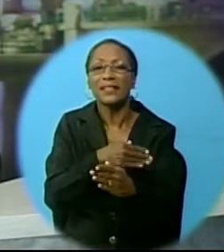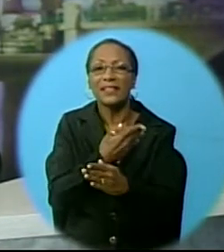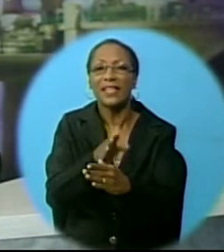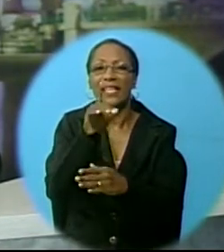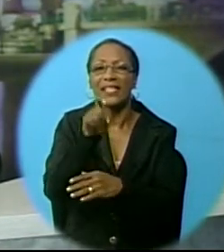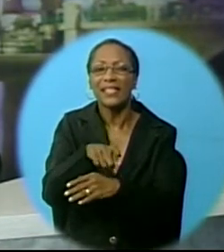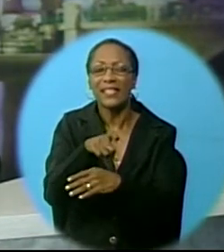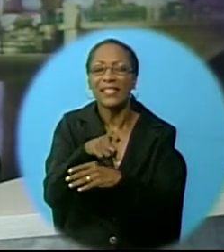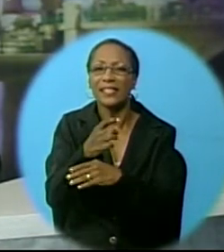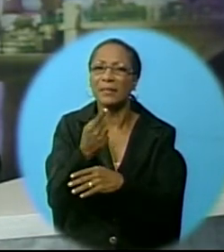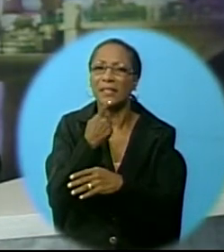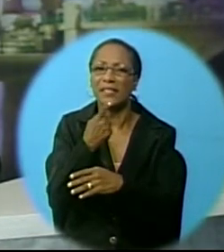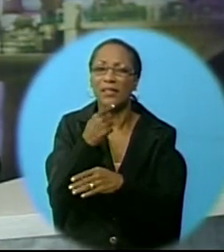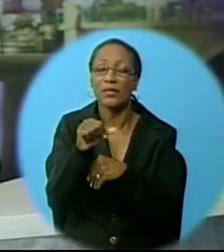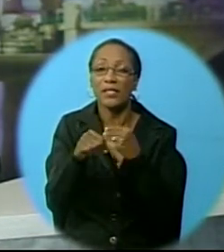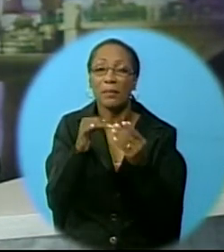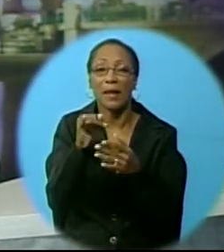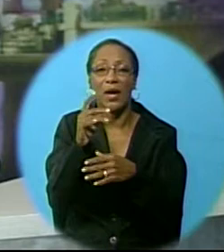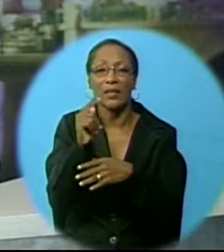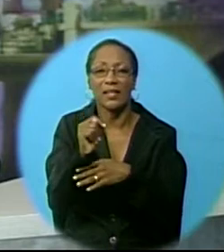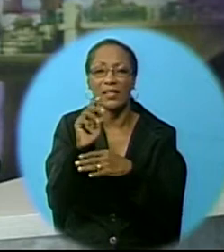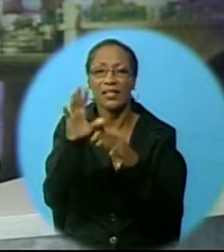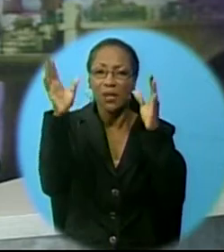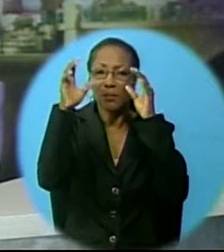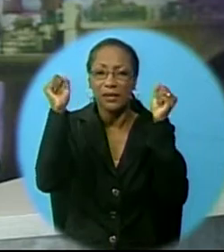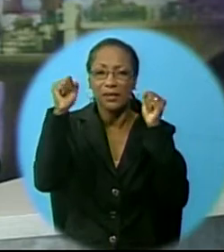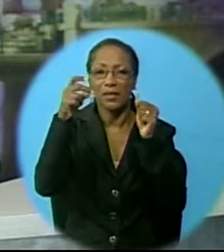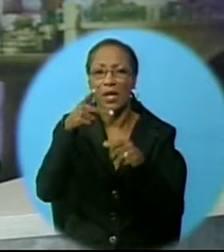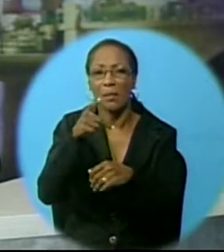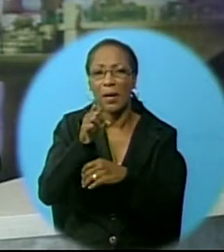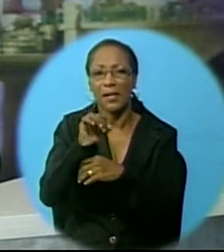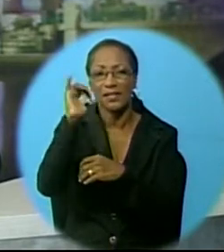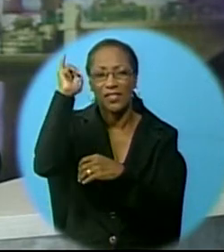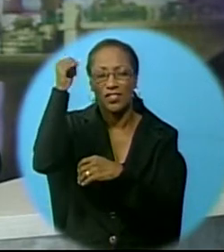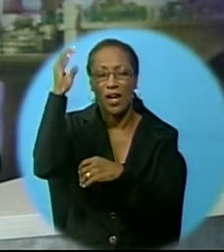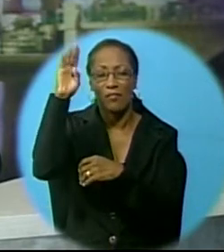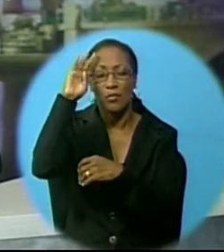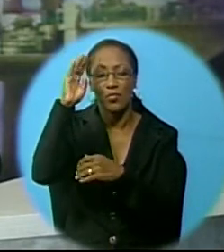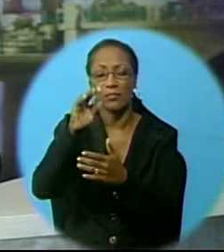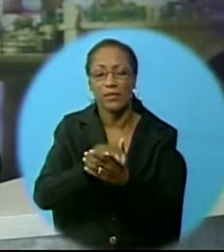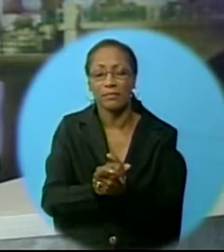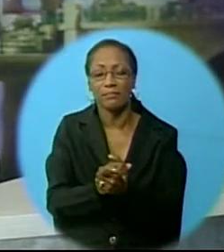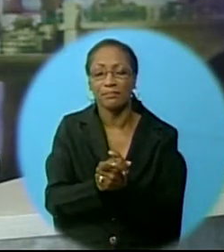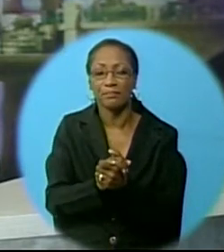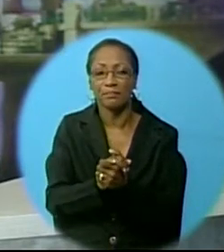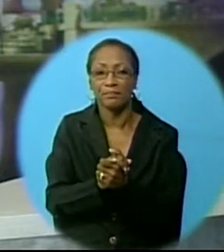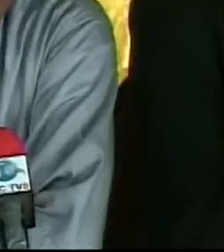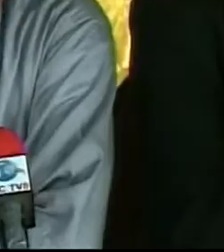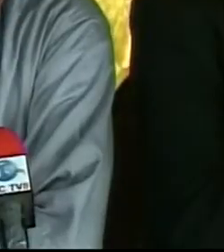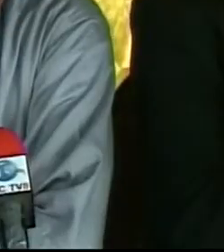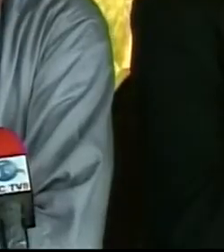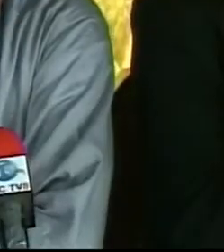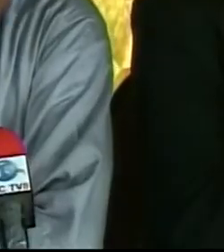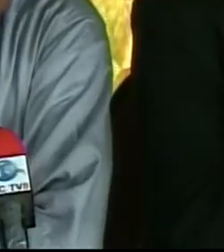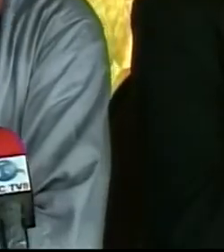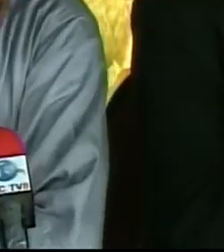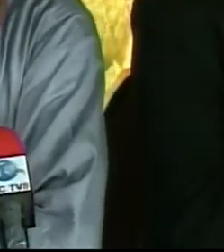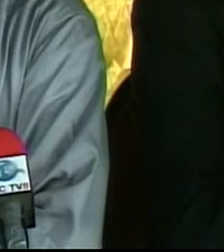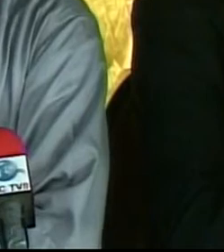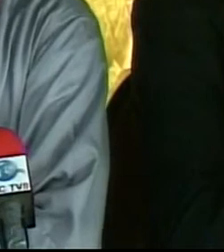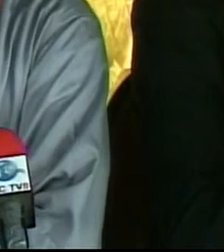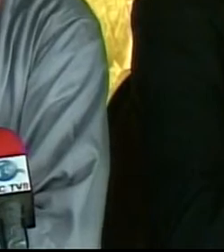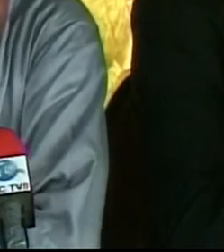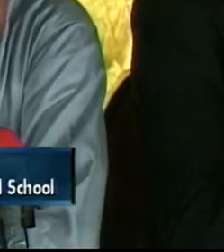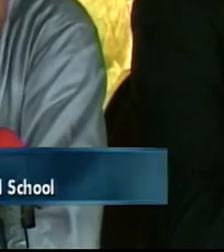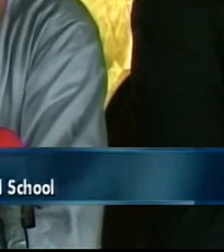their talent more seriously. This from principal of the Parkinson Memorial School, Jeff Brooms. I mean, get involved in anything in